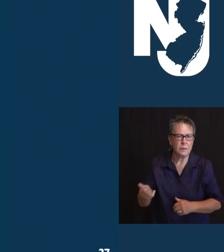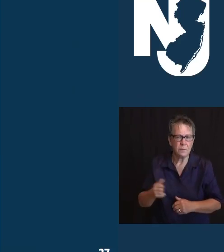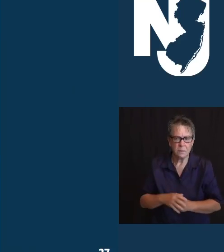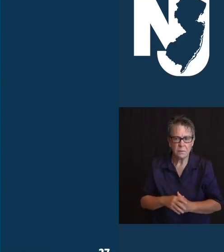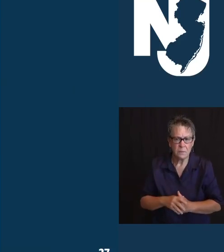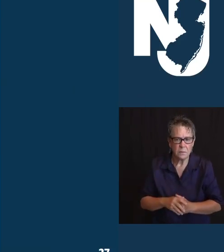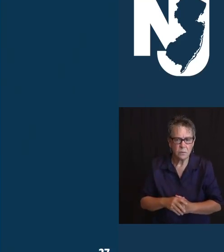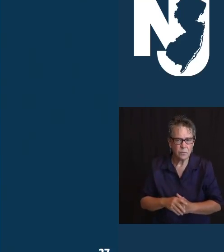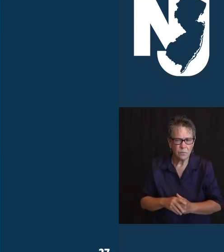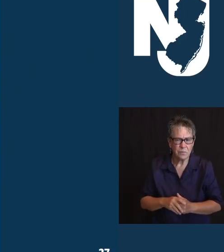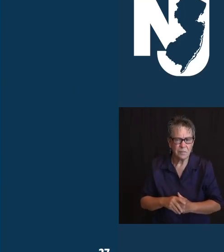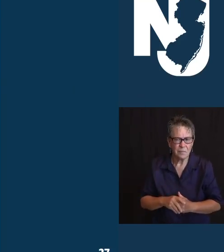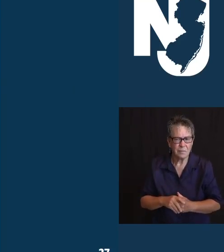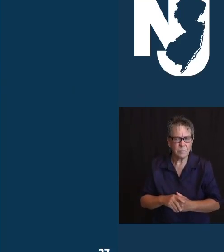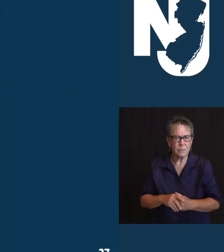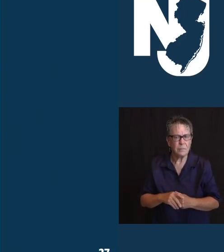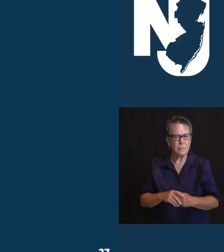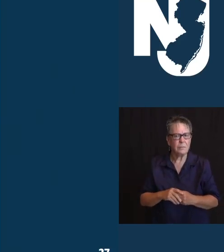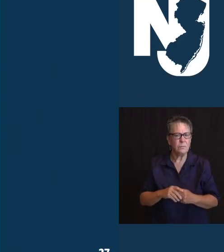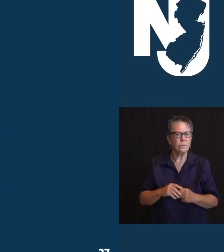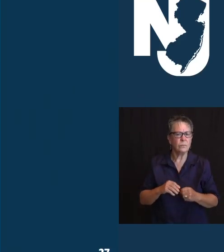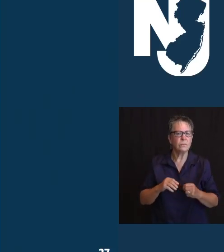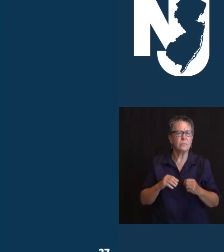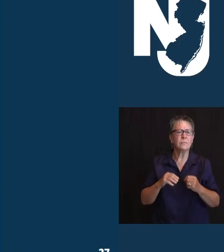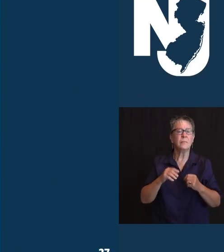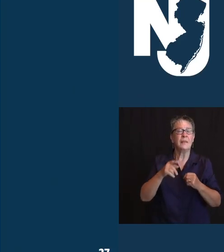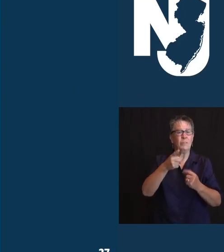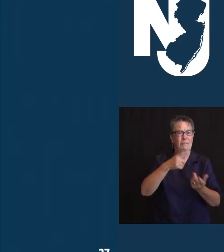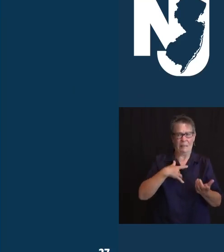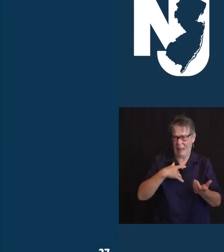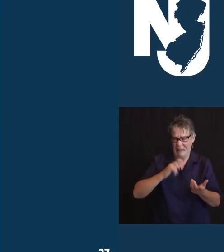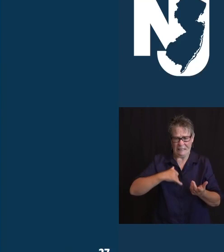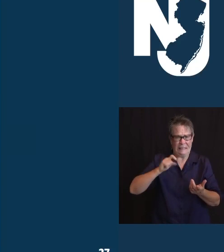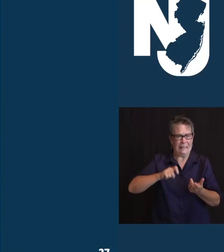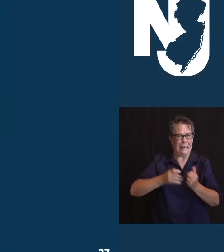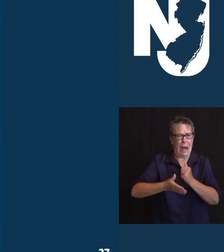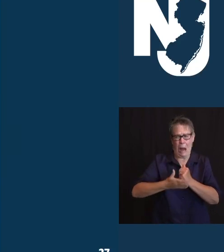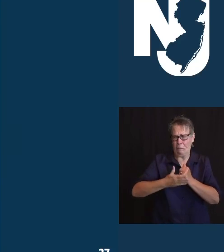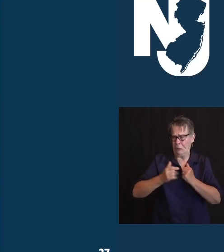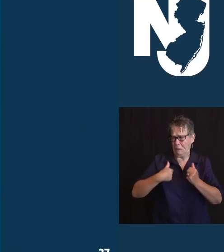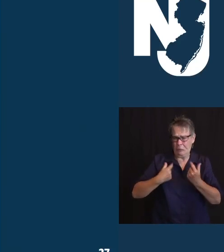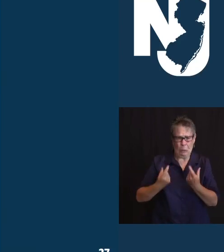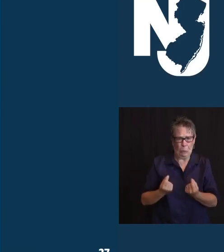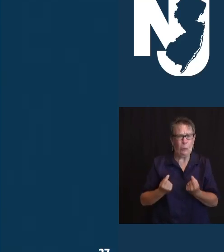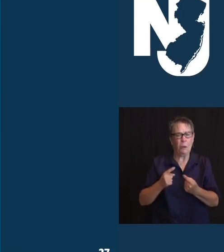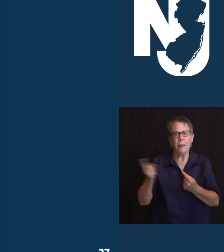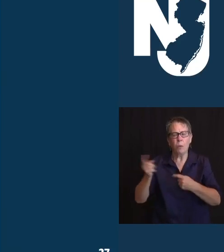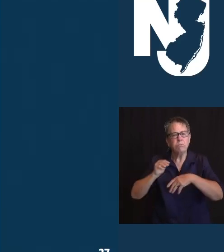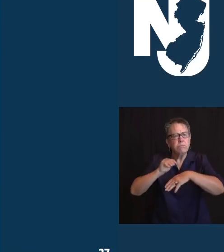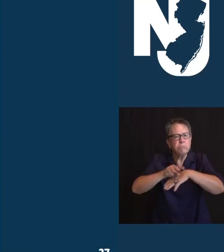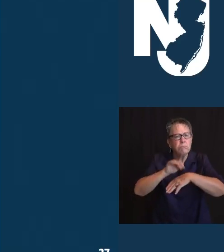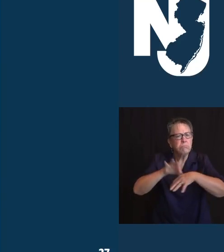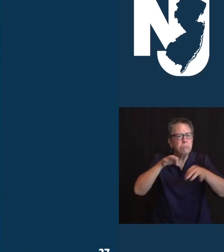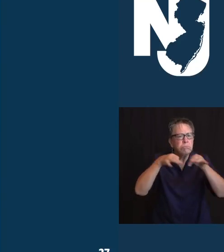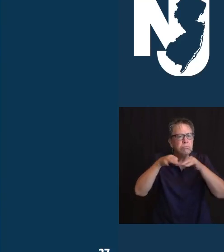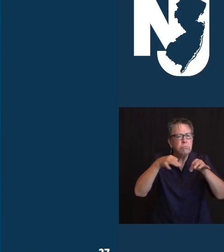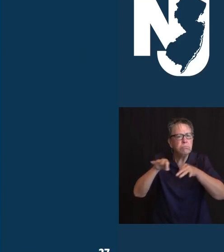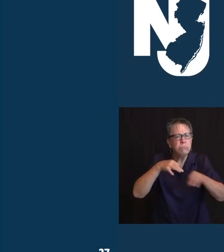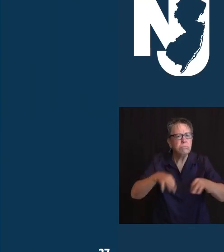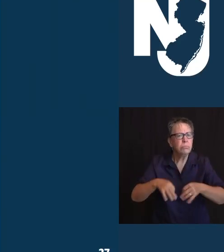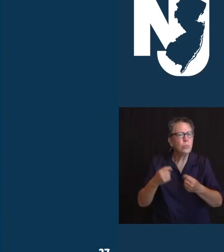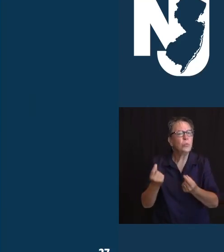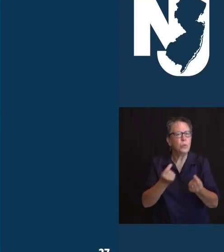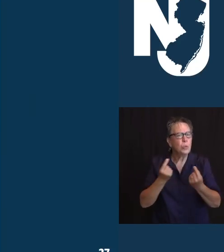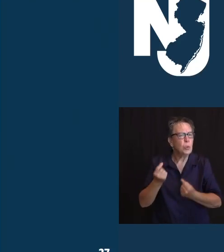can also refer you to community supports, such as job protection measures and pandemic unemployment